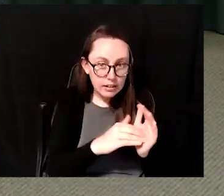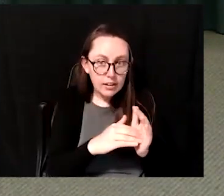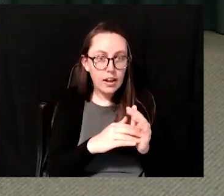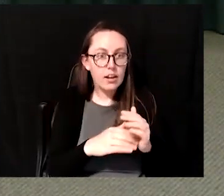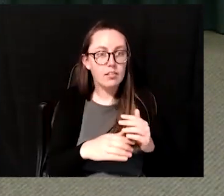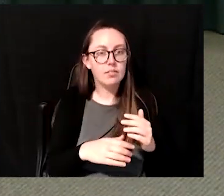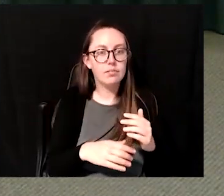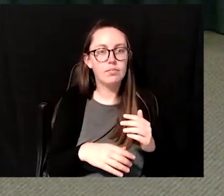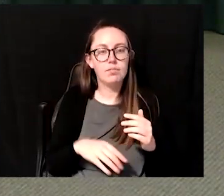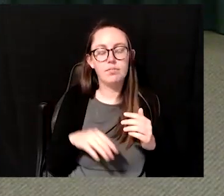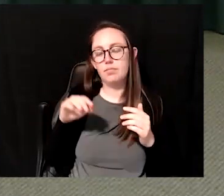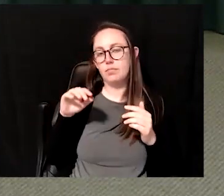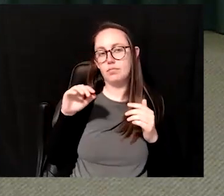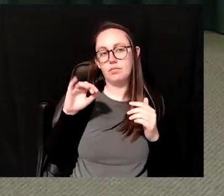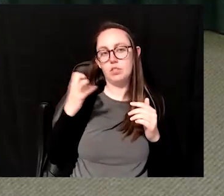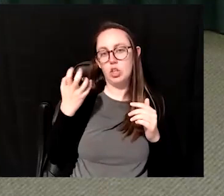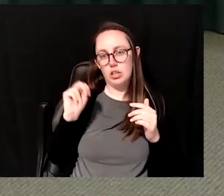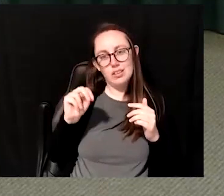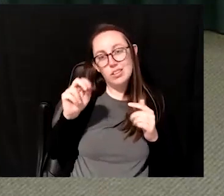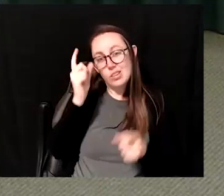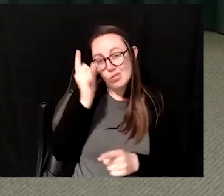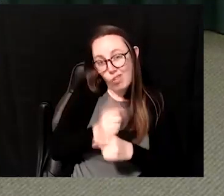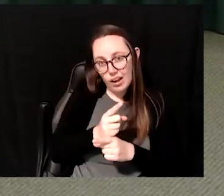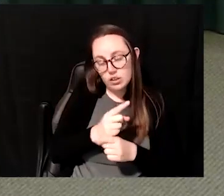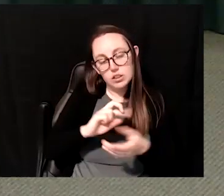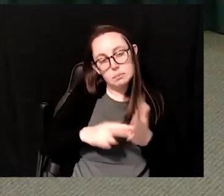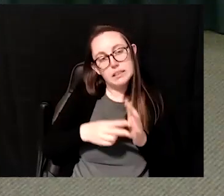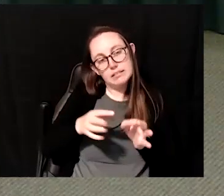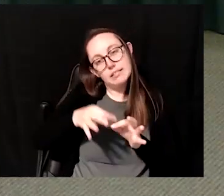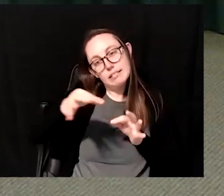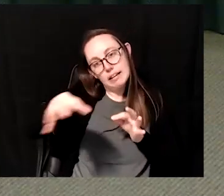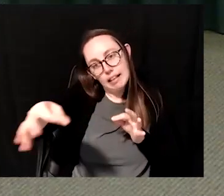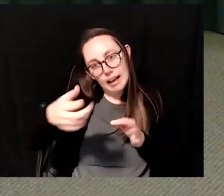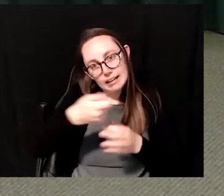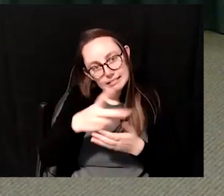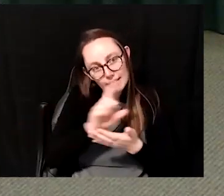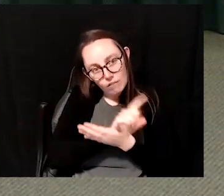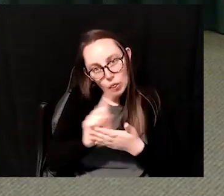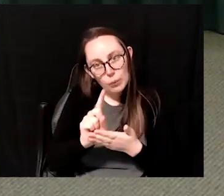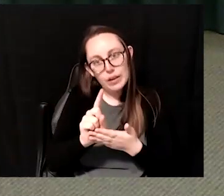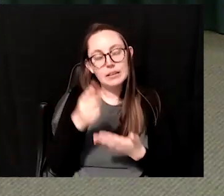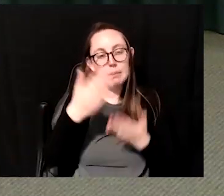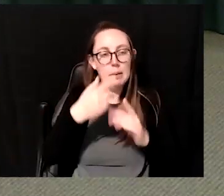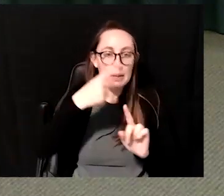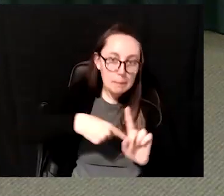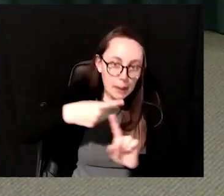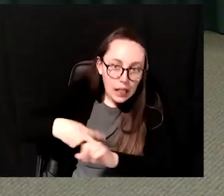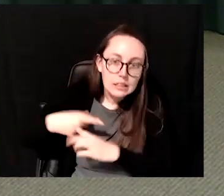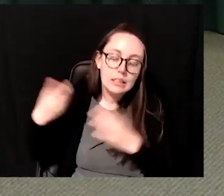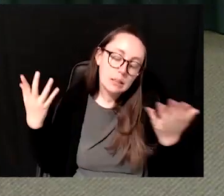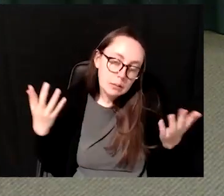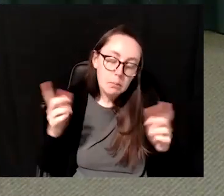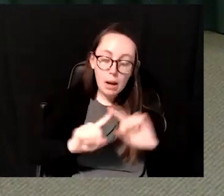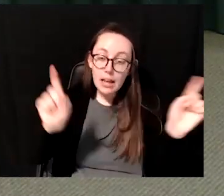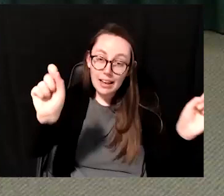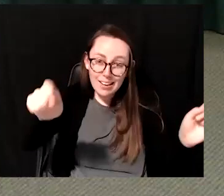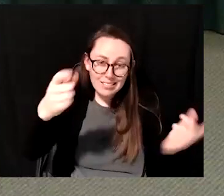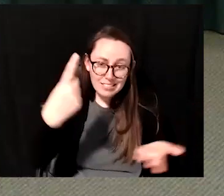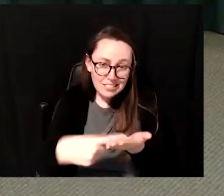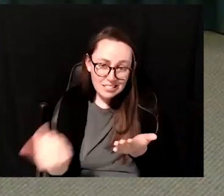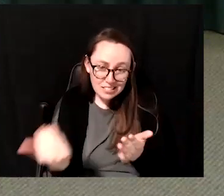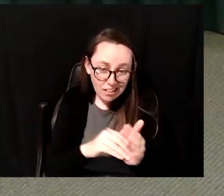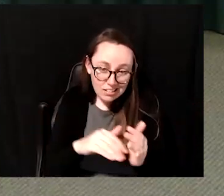delay things uh several weeks but one more all right and months maybe yeah before we can start hiring right